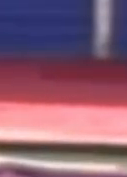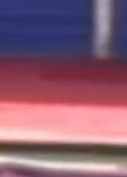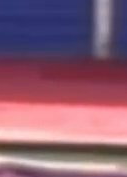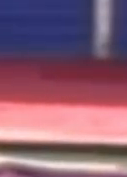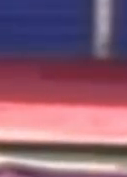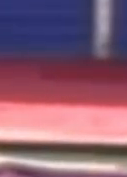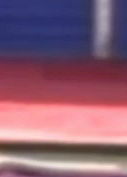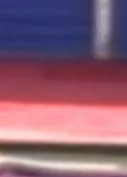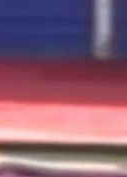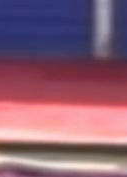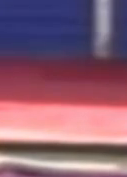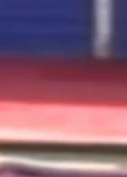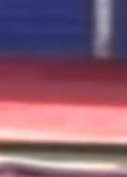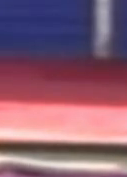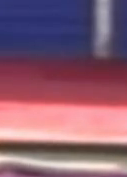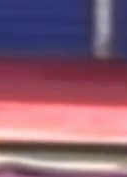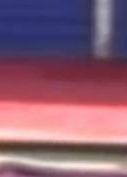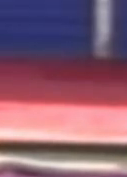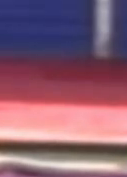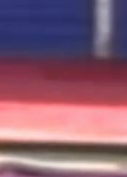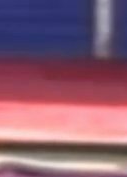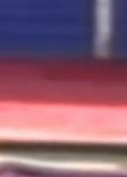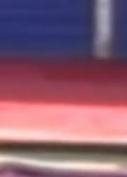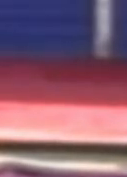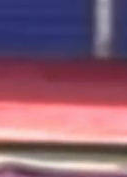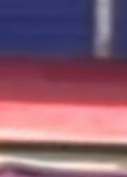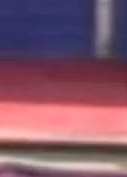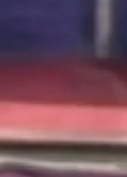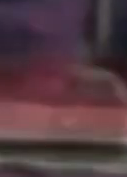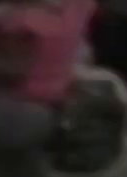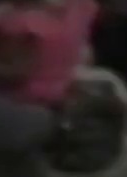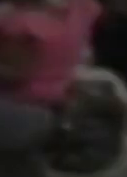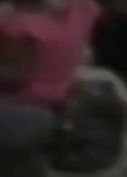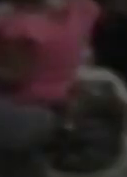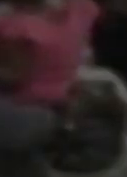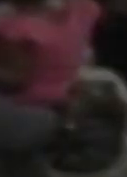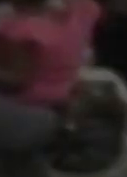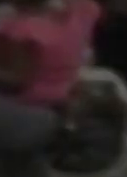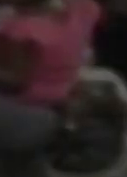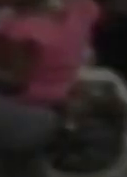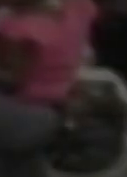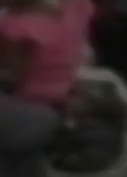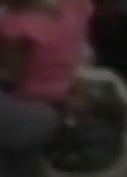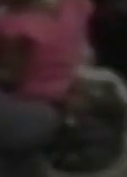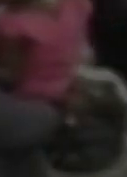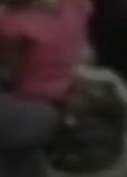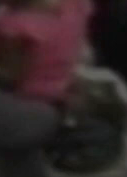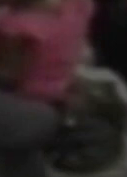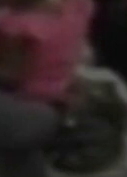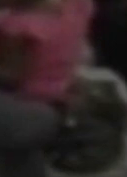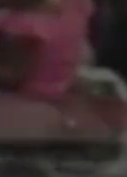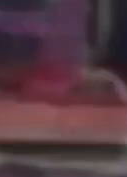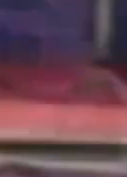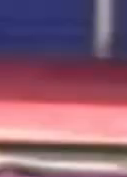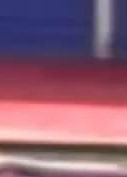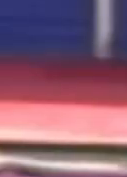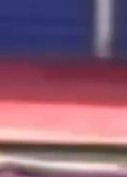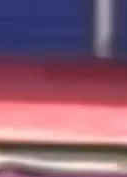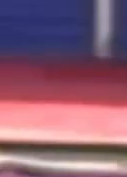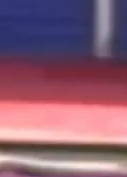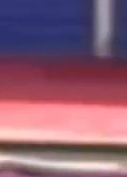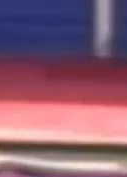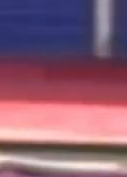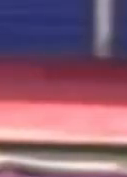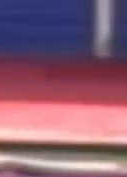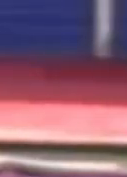authority. And you bless all your people in Jesus' name. We pray you'll break every